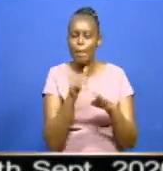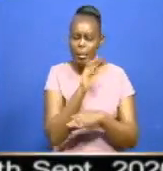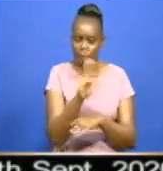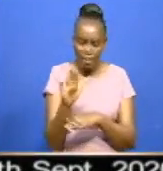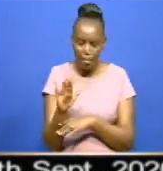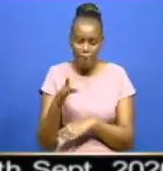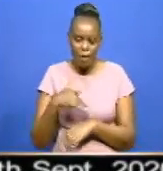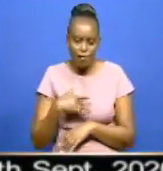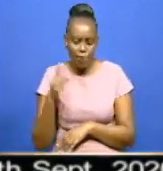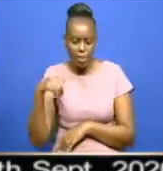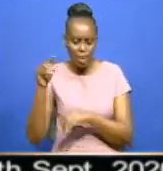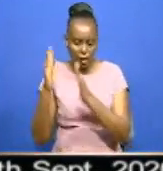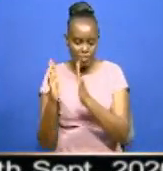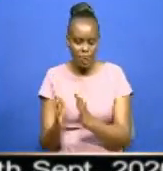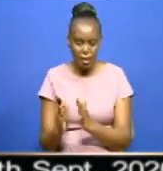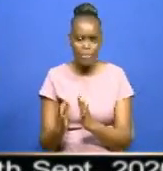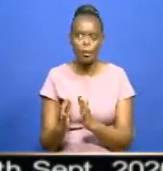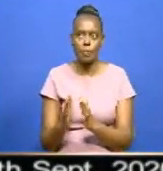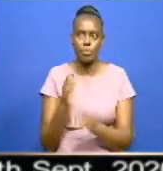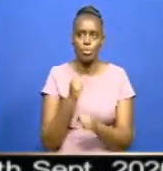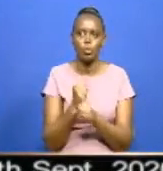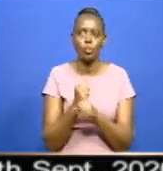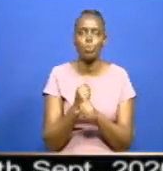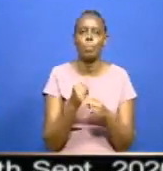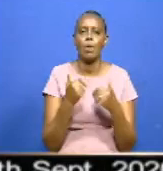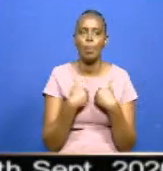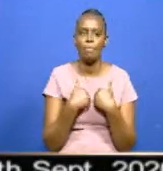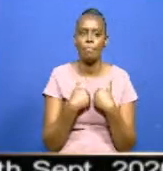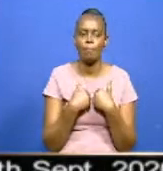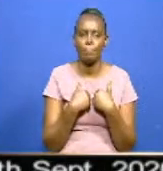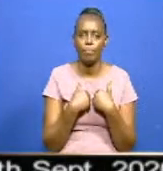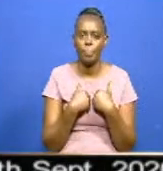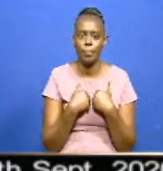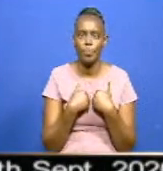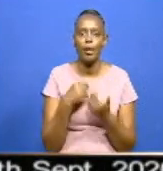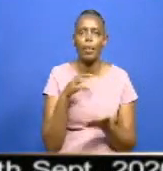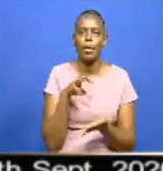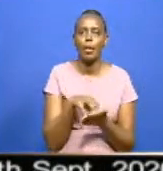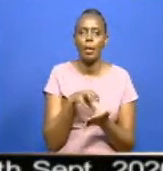feel she is the right person for the job. Honorable Speaker, for the case of